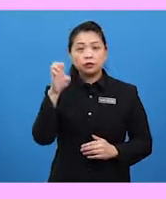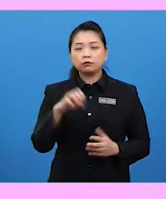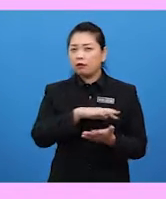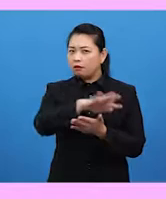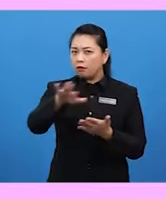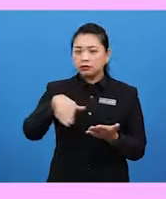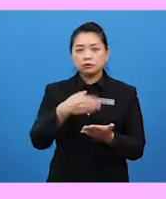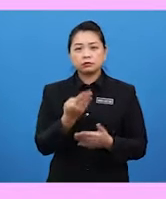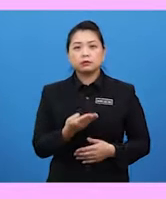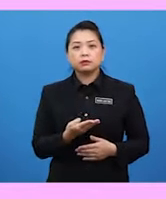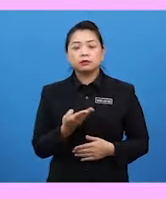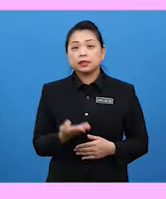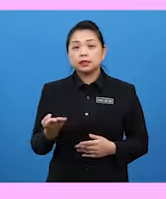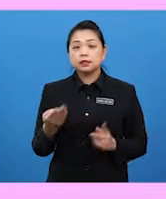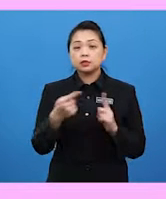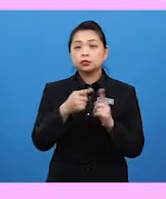or her.